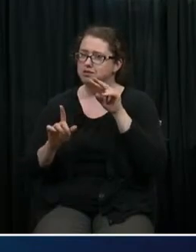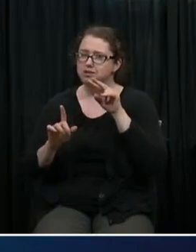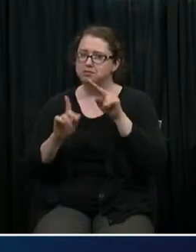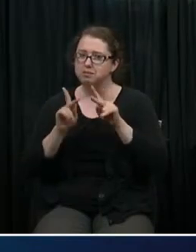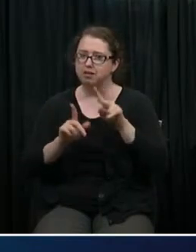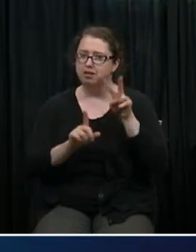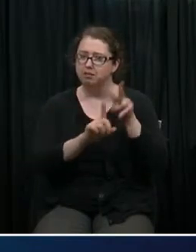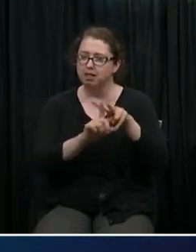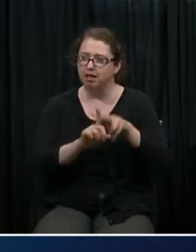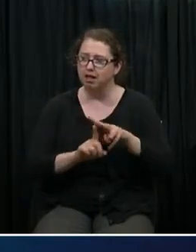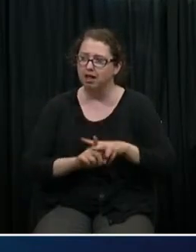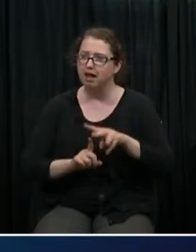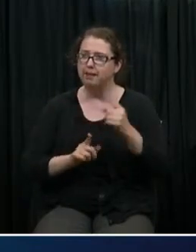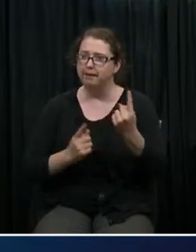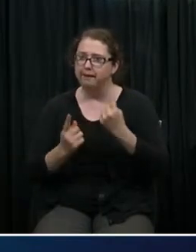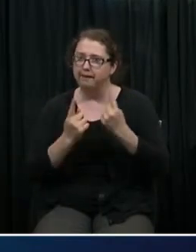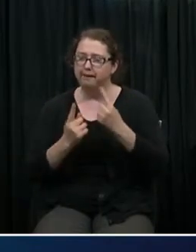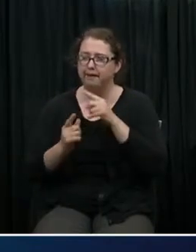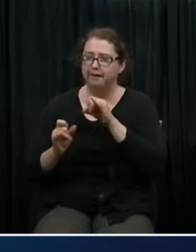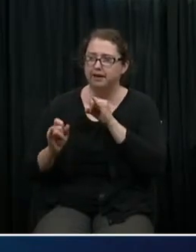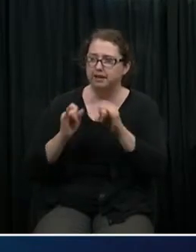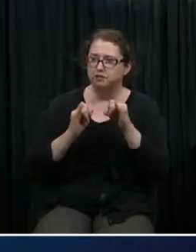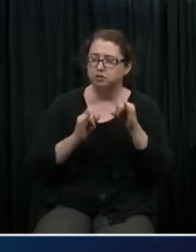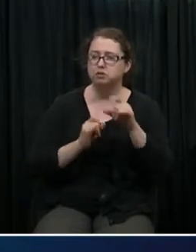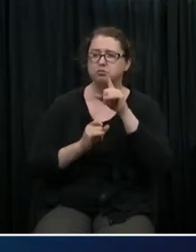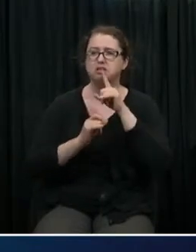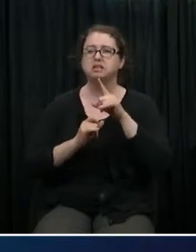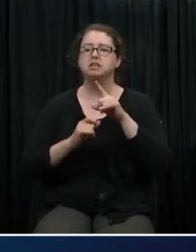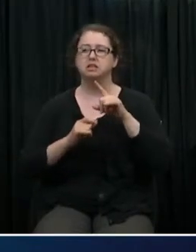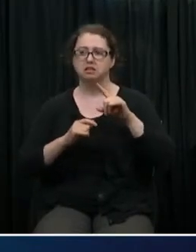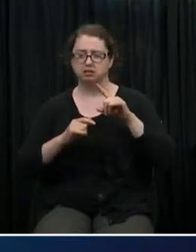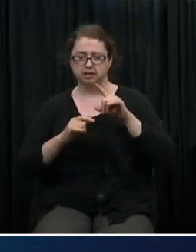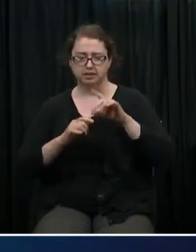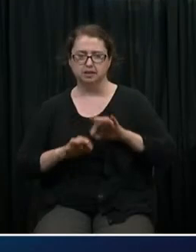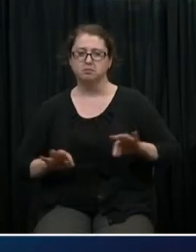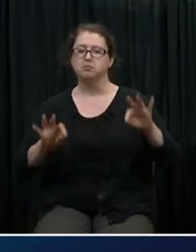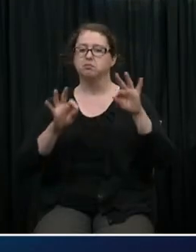there is an essential job function that someone